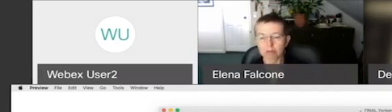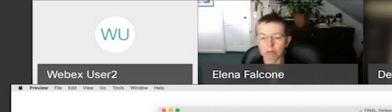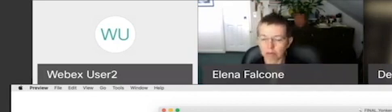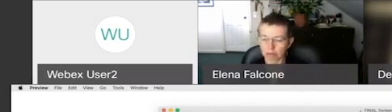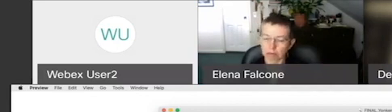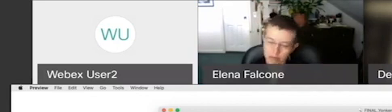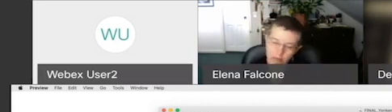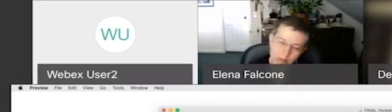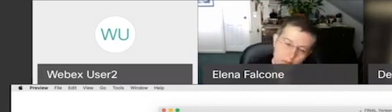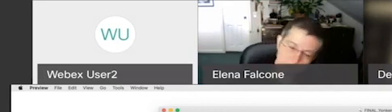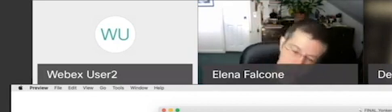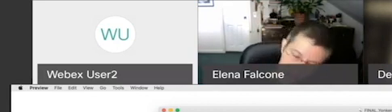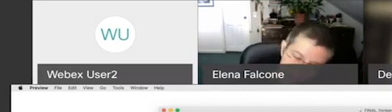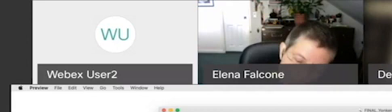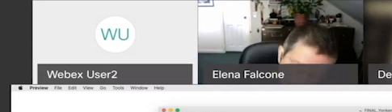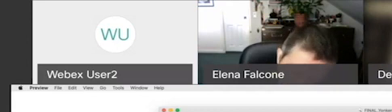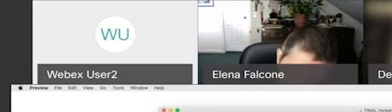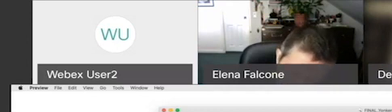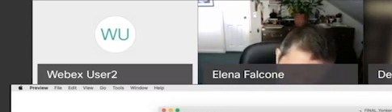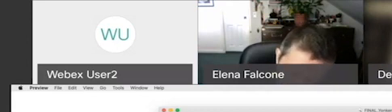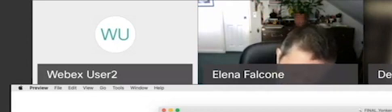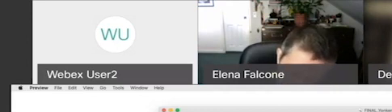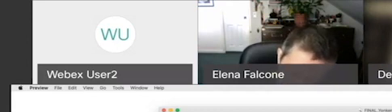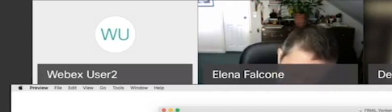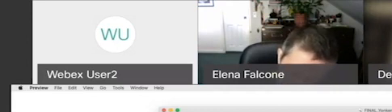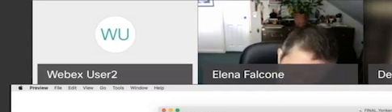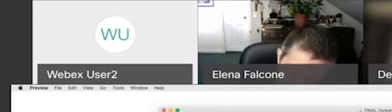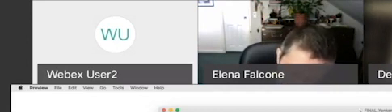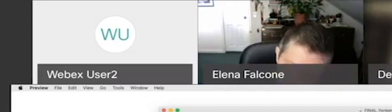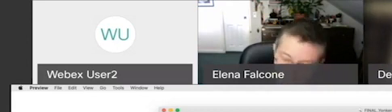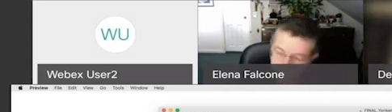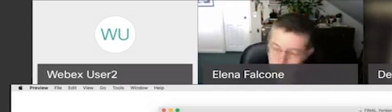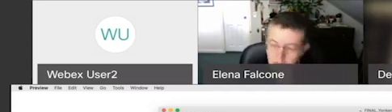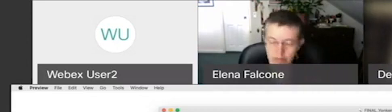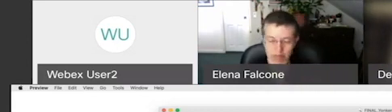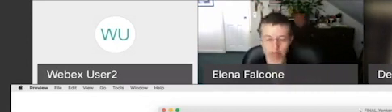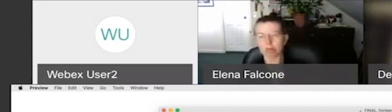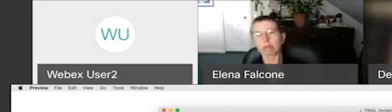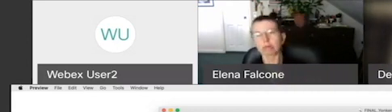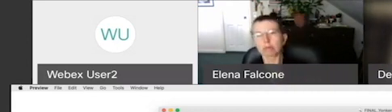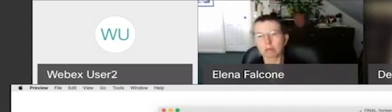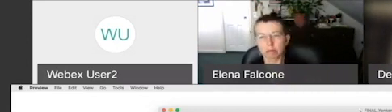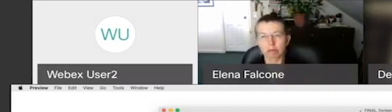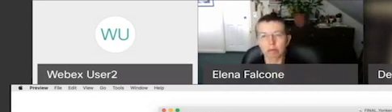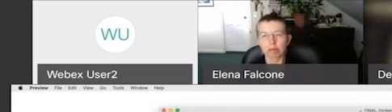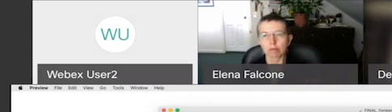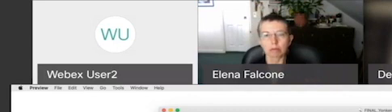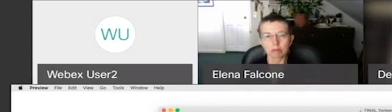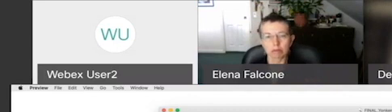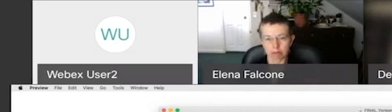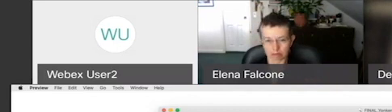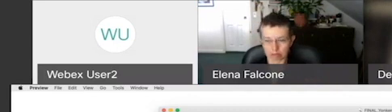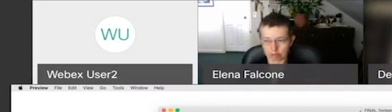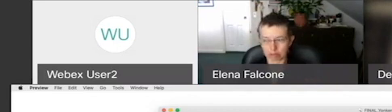just described, the doctor or medical professional is going to look to the agent under the healthcare proxy and want to